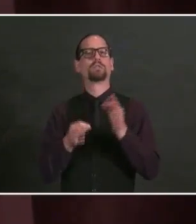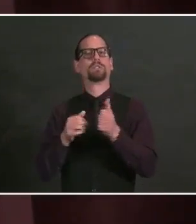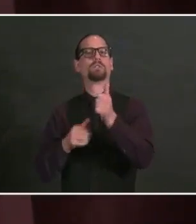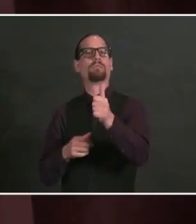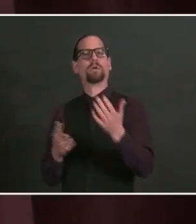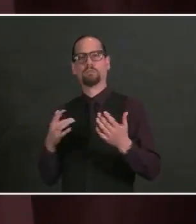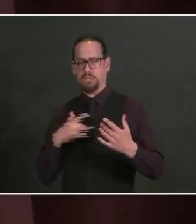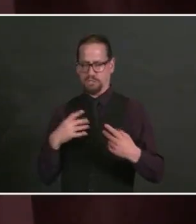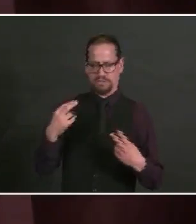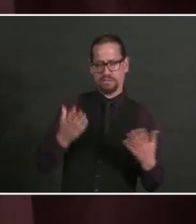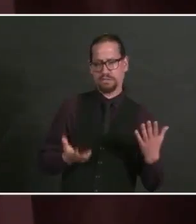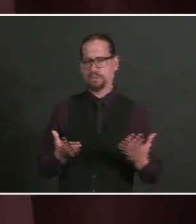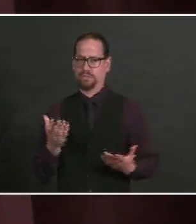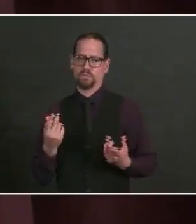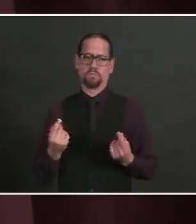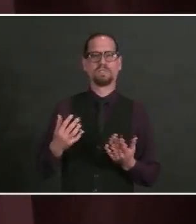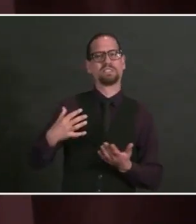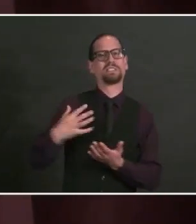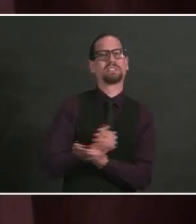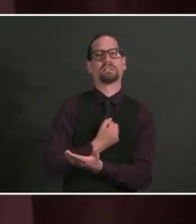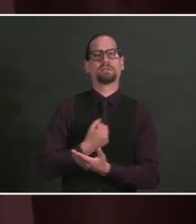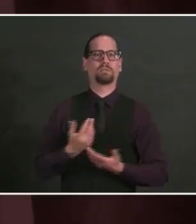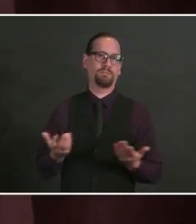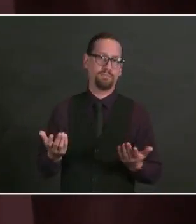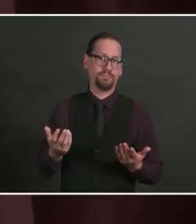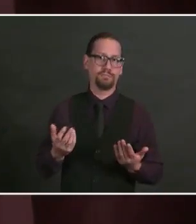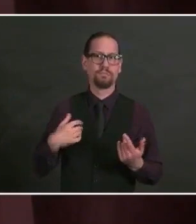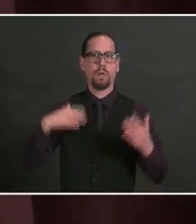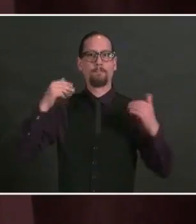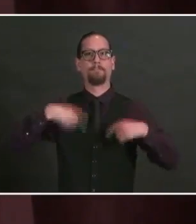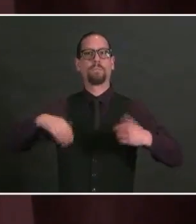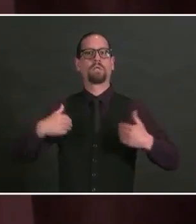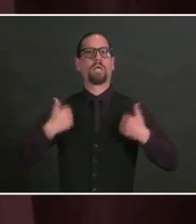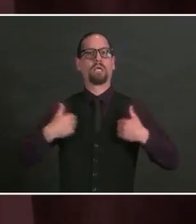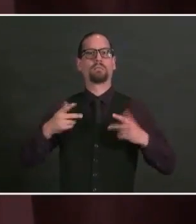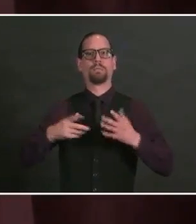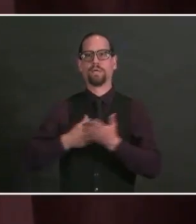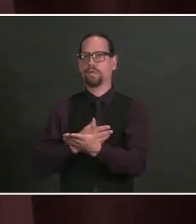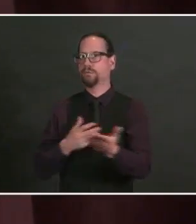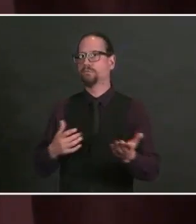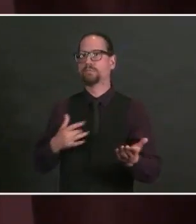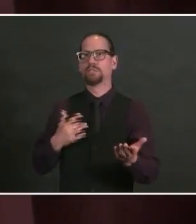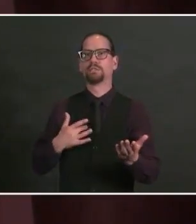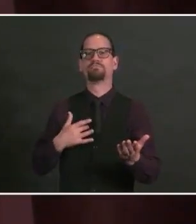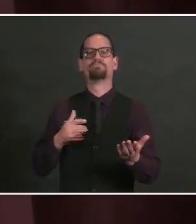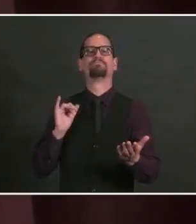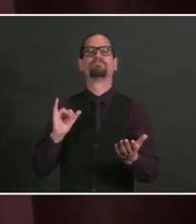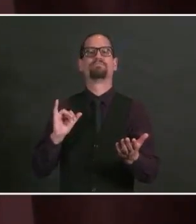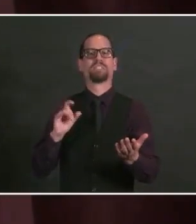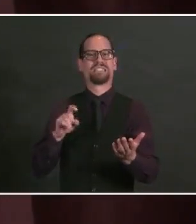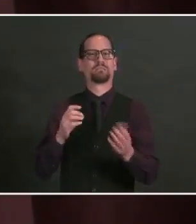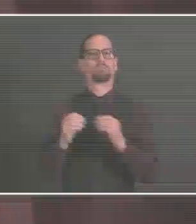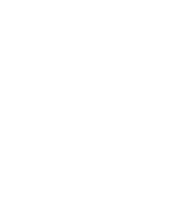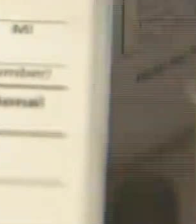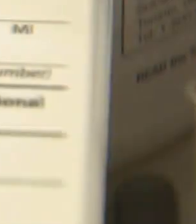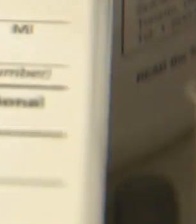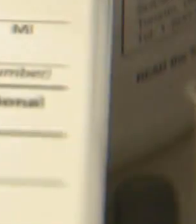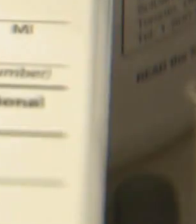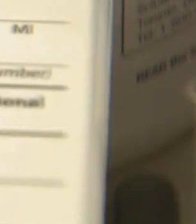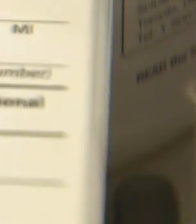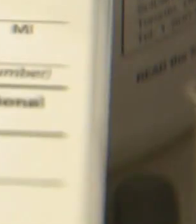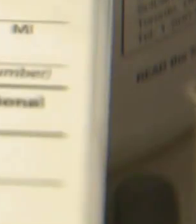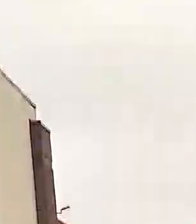Something we're deliberately trying to affect, though, is to increase that demand, that confidence.